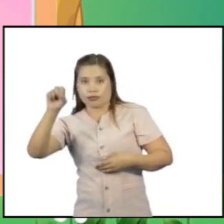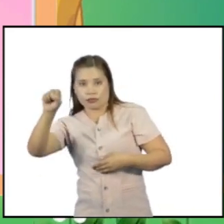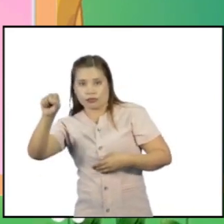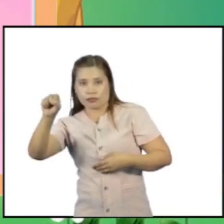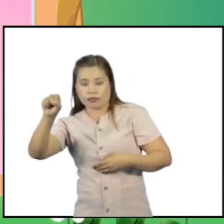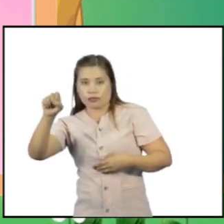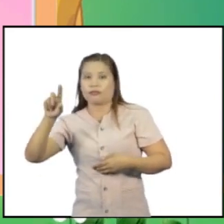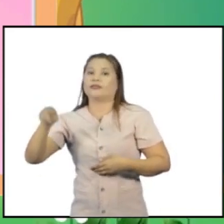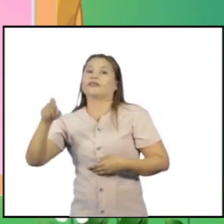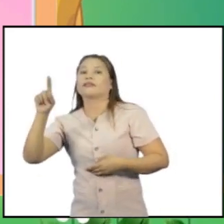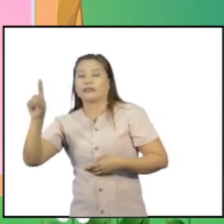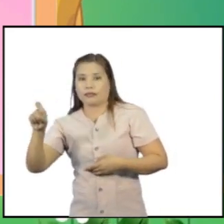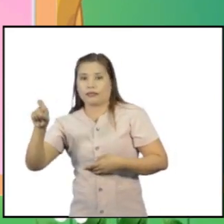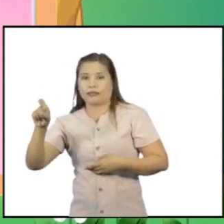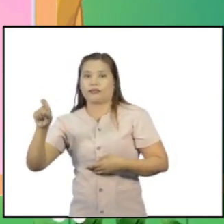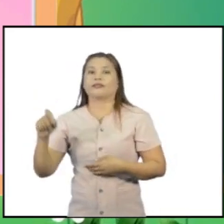S, and X.